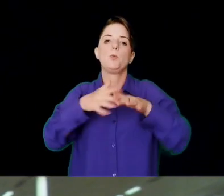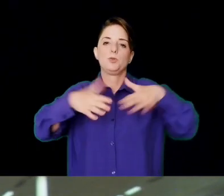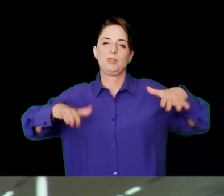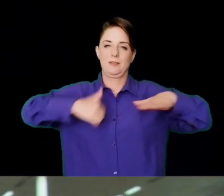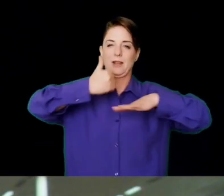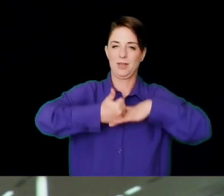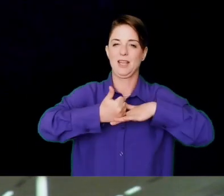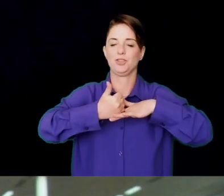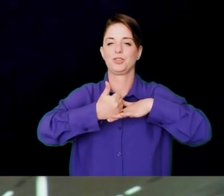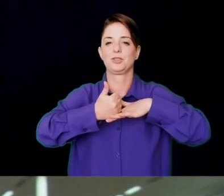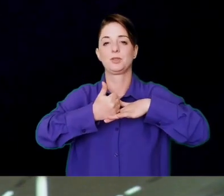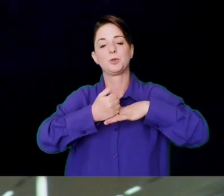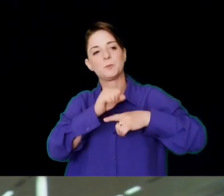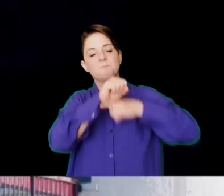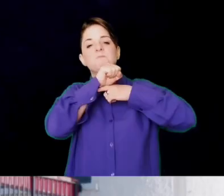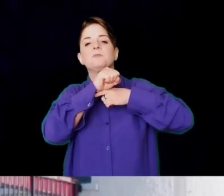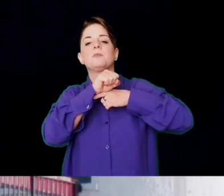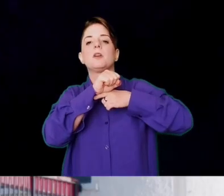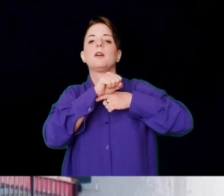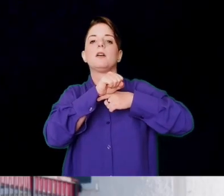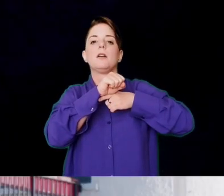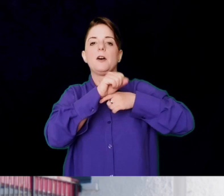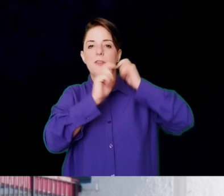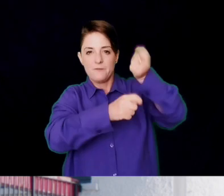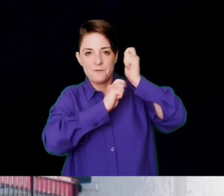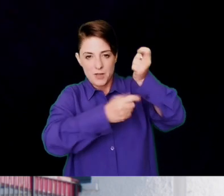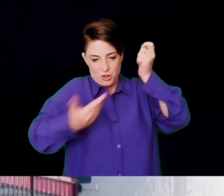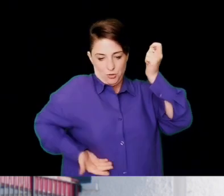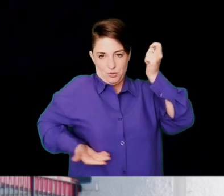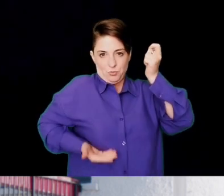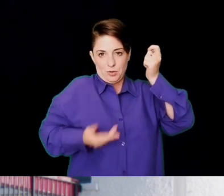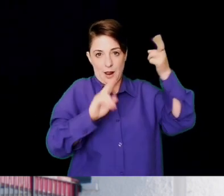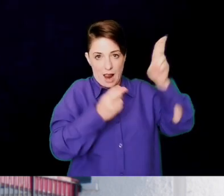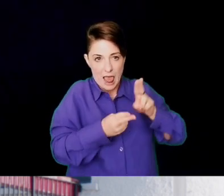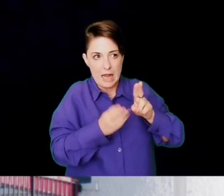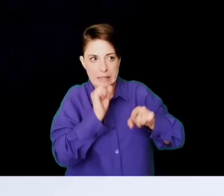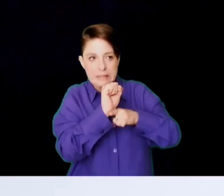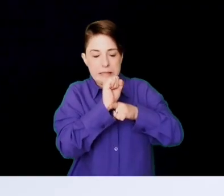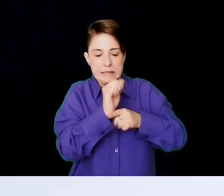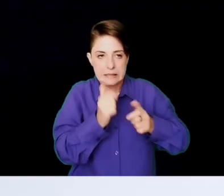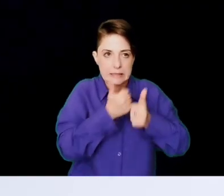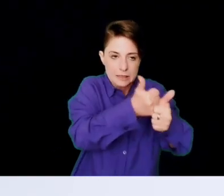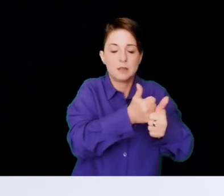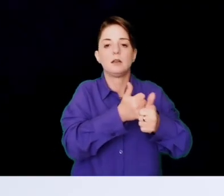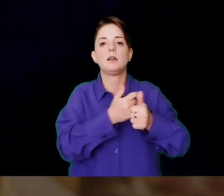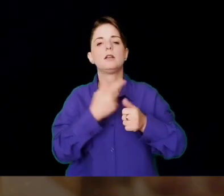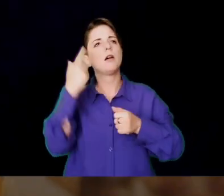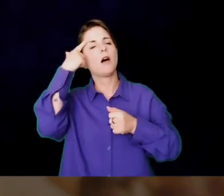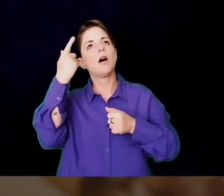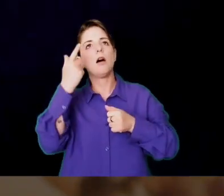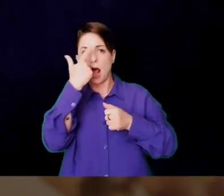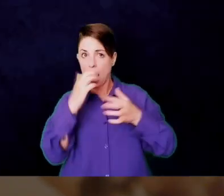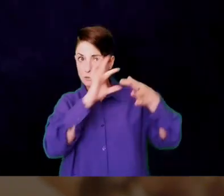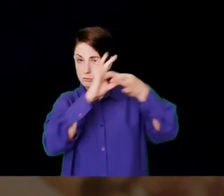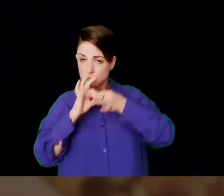Marine Foundation in an attempt to stop the decline of the world's fisheries. Clover and the team at Blue wanted to know if a model of